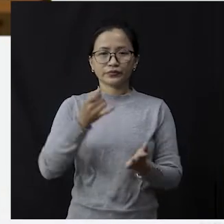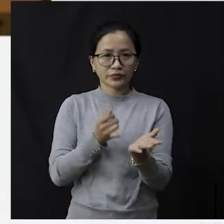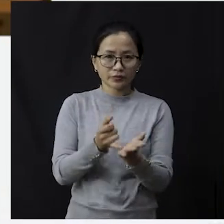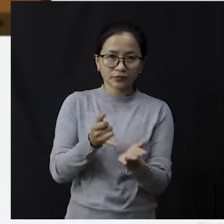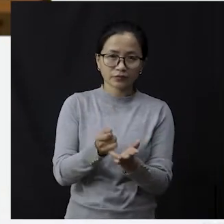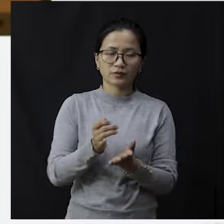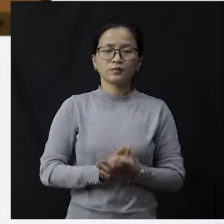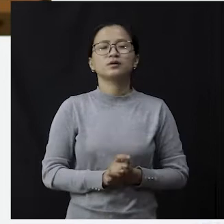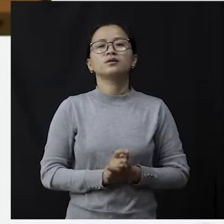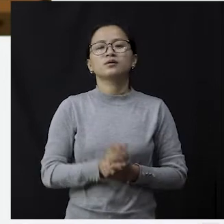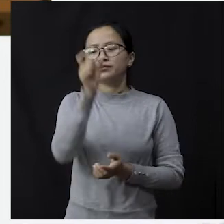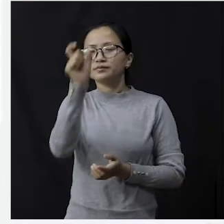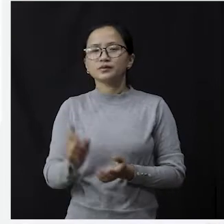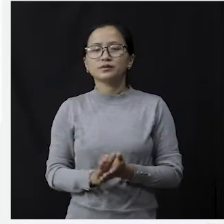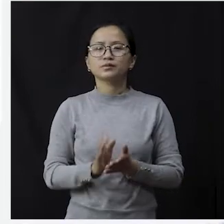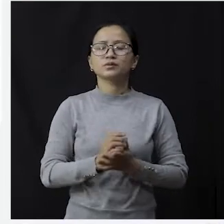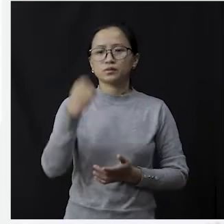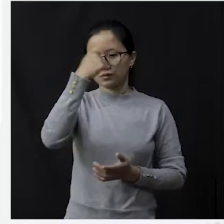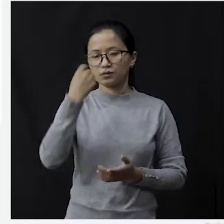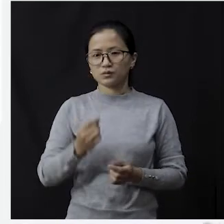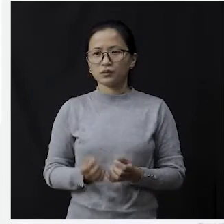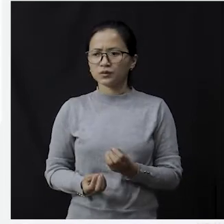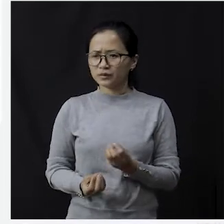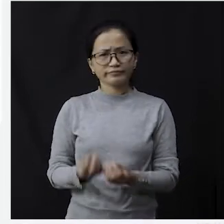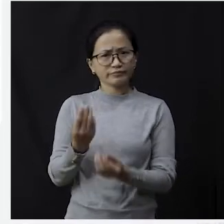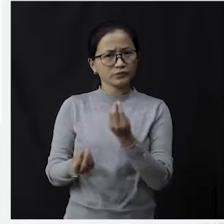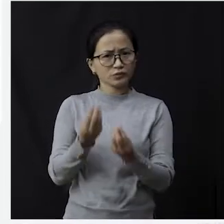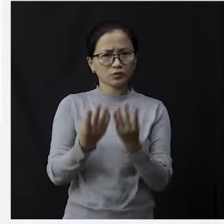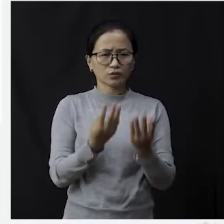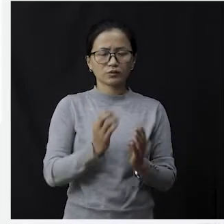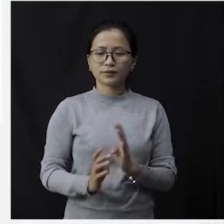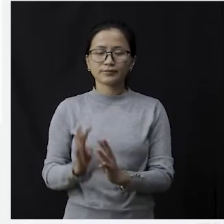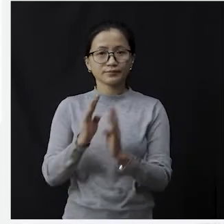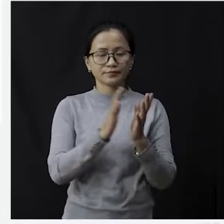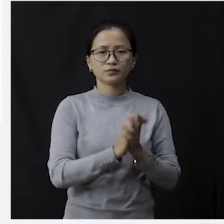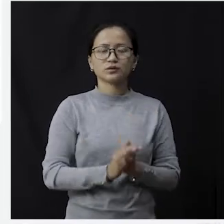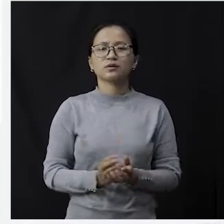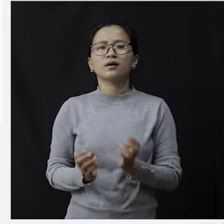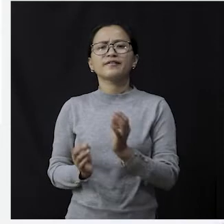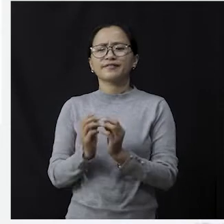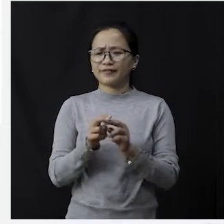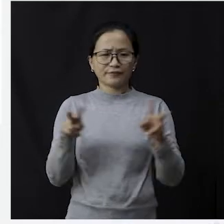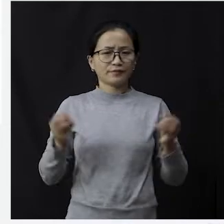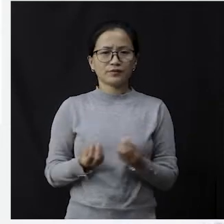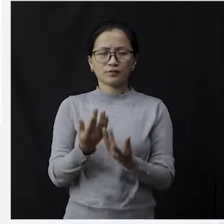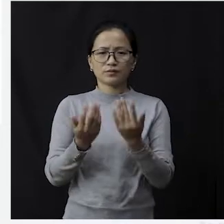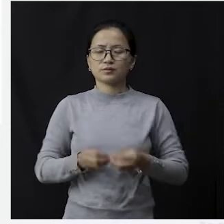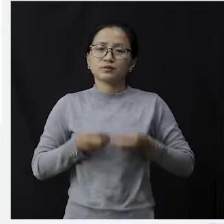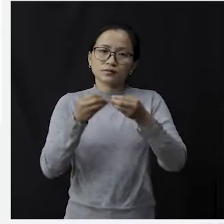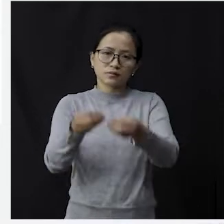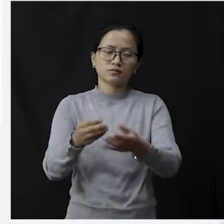farmer. A farmer is a person who grows crops, and these crops